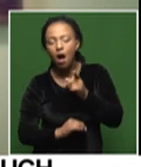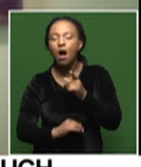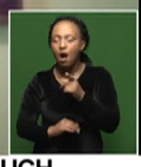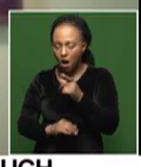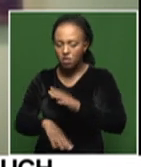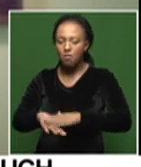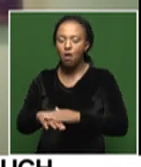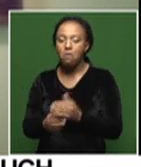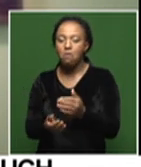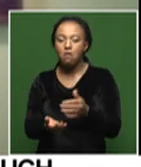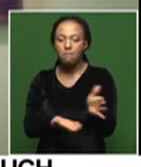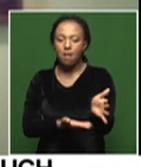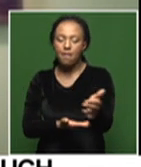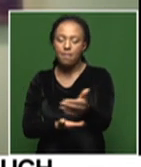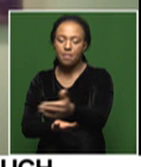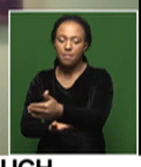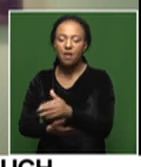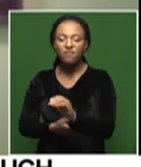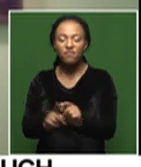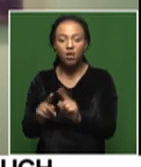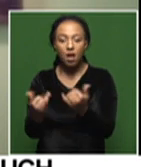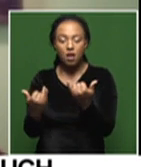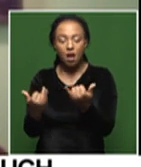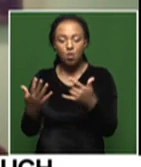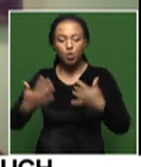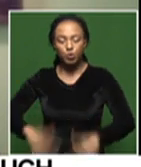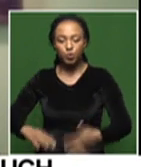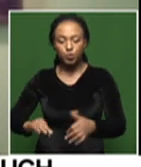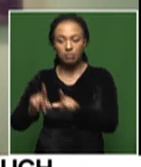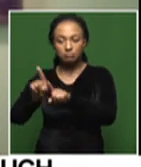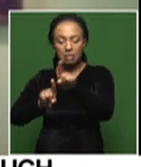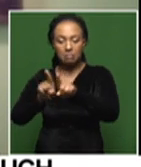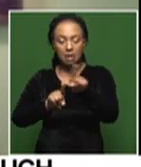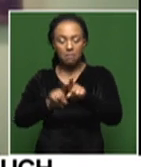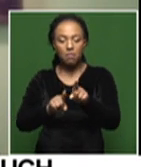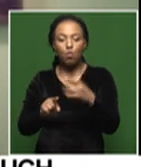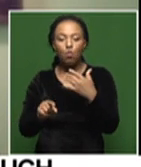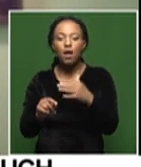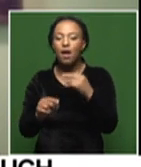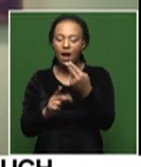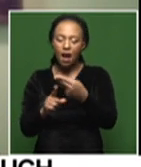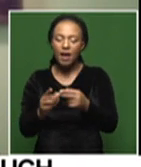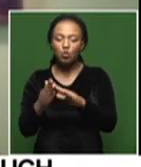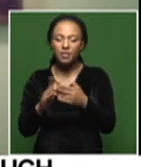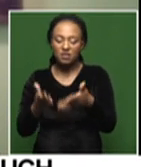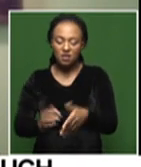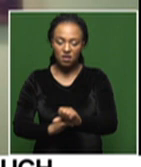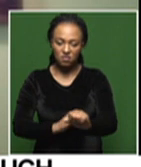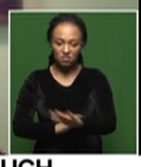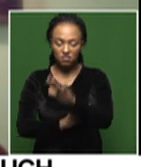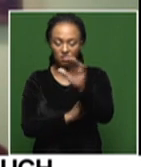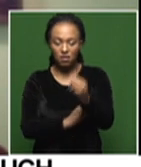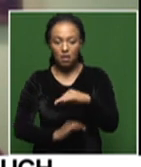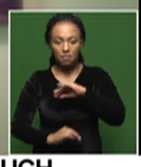works, and we are lucky to have such a thriving art-making community in South Africa, which in many ways makes